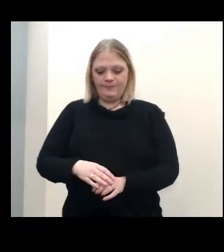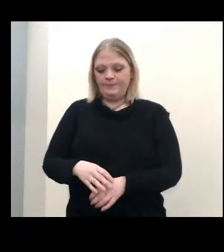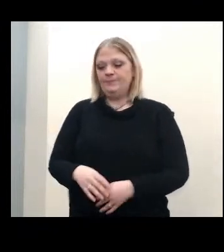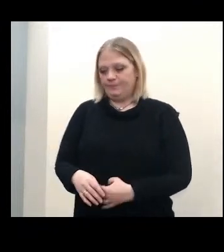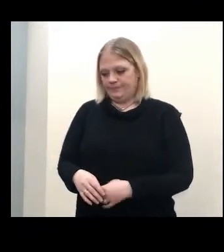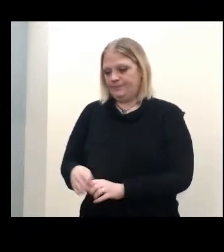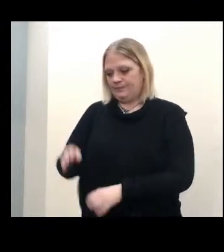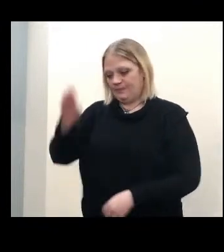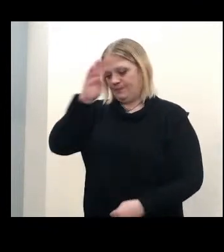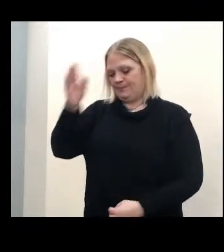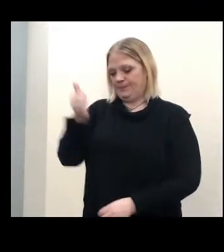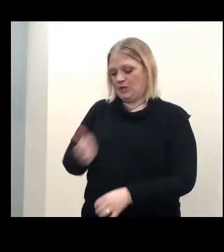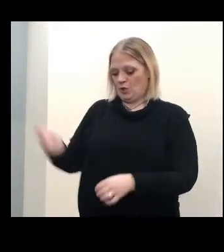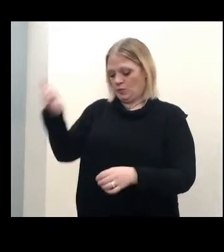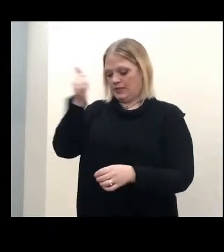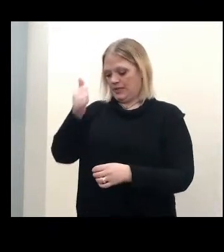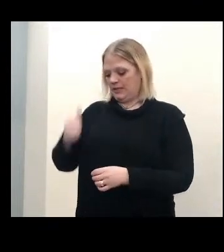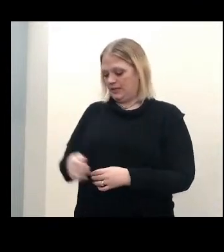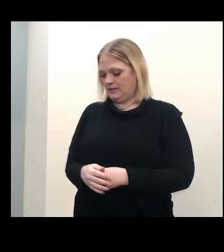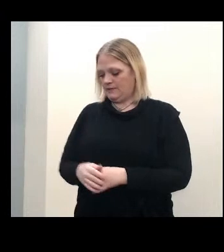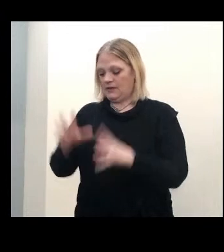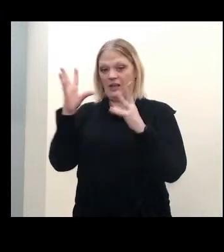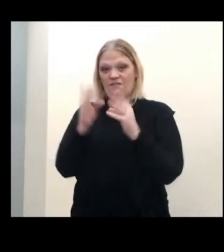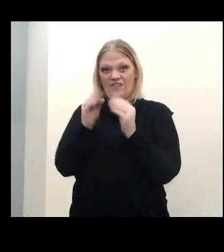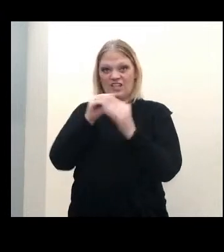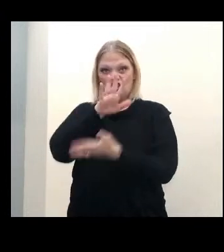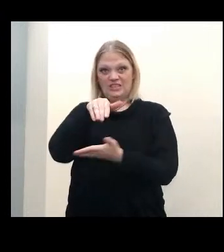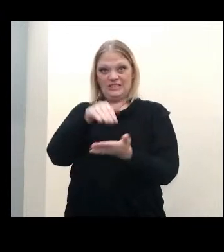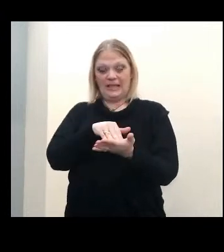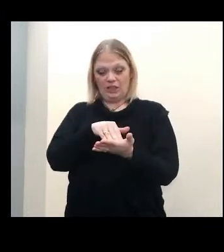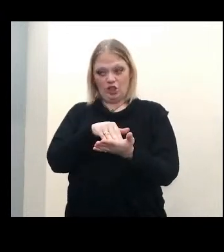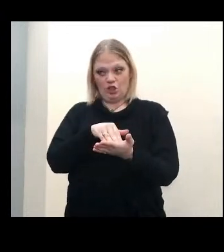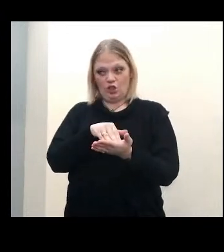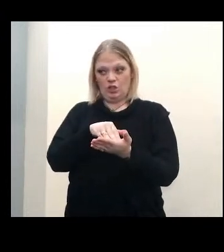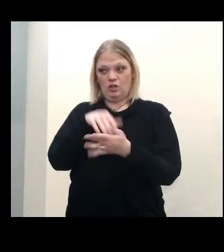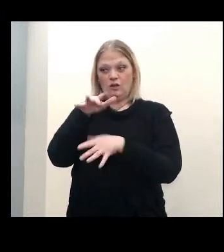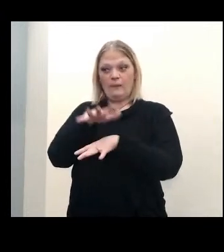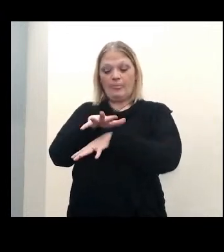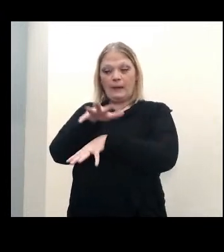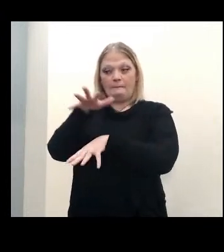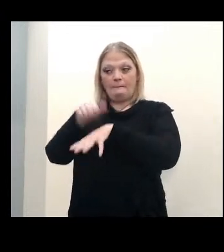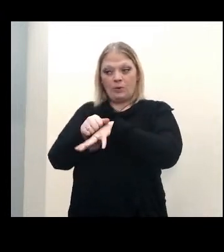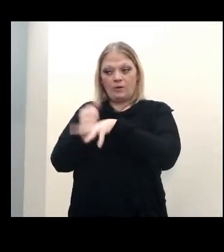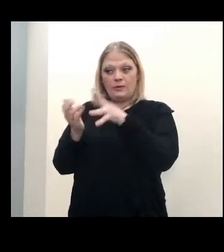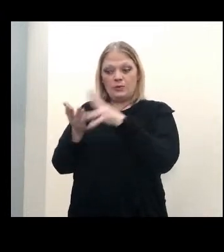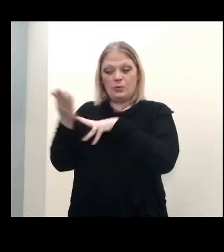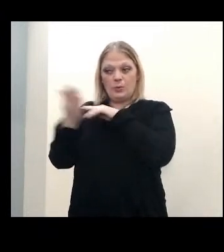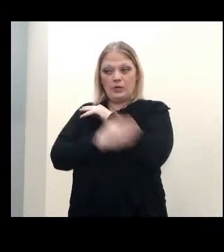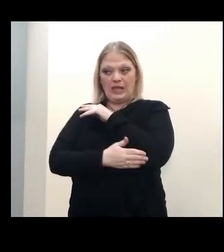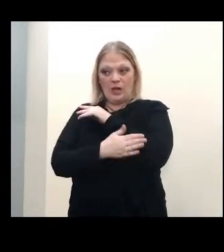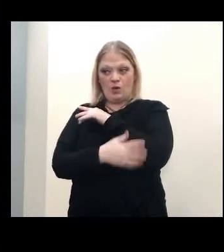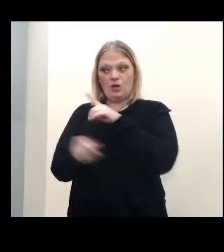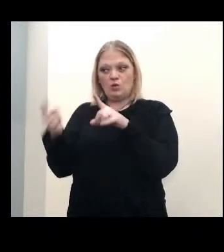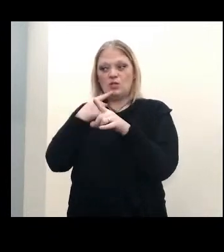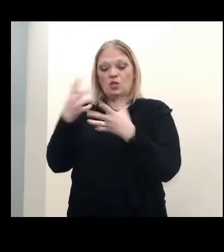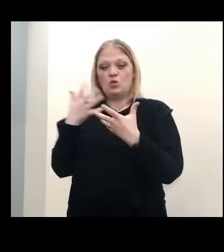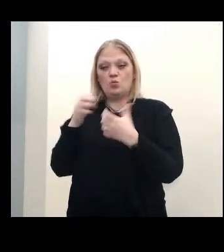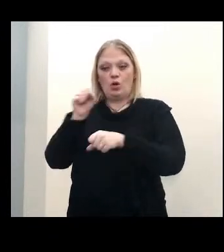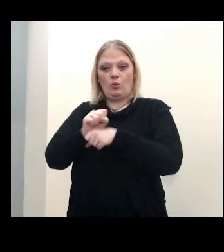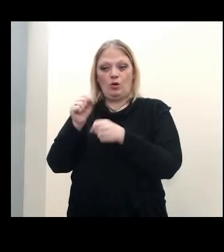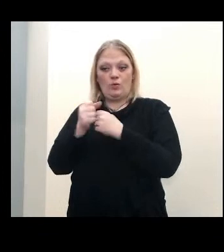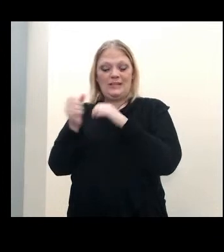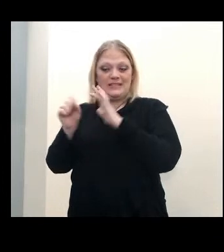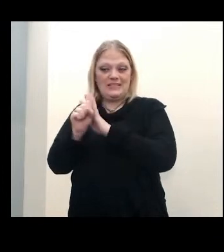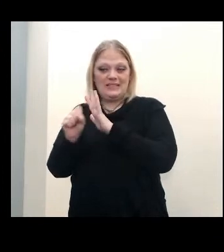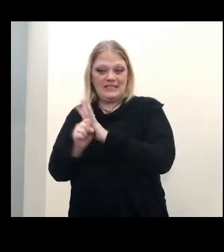Hey, Executive. The convention center, would these be appointments that are set up through the county? I know you said you want to work with the